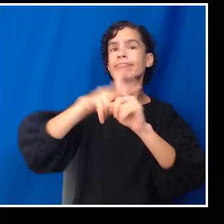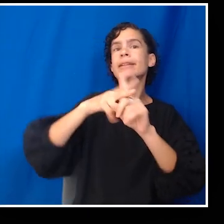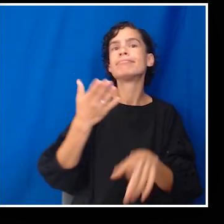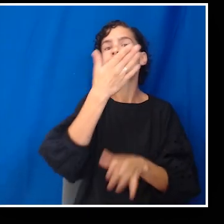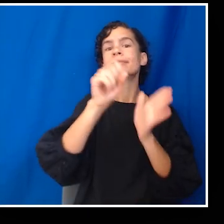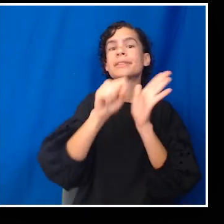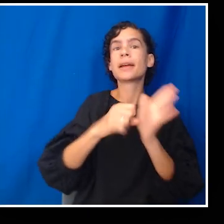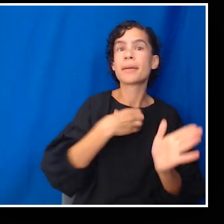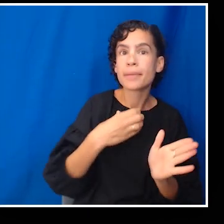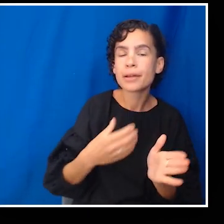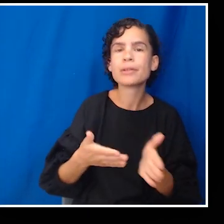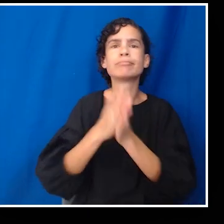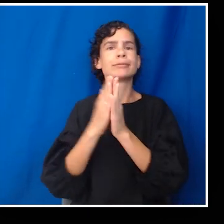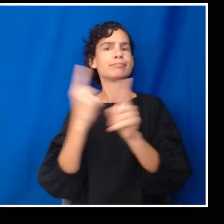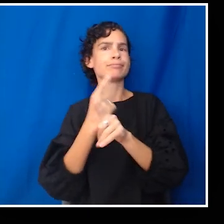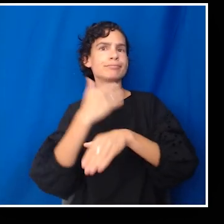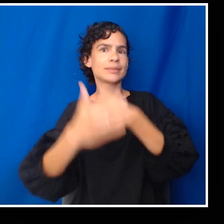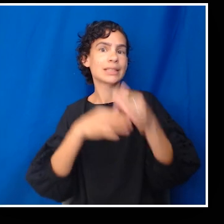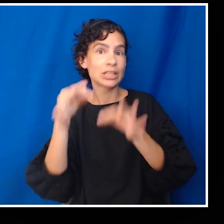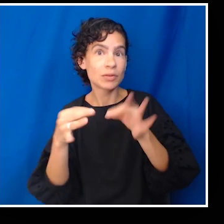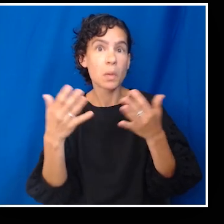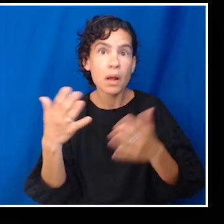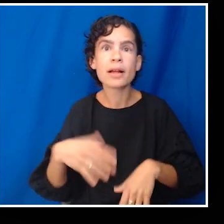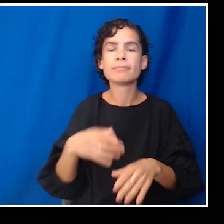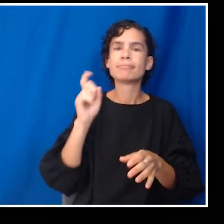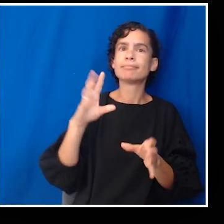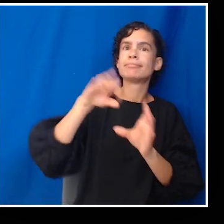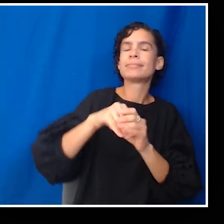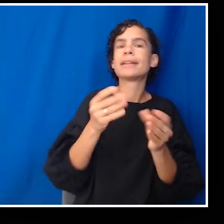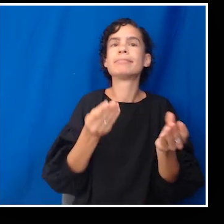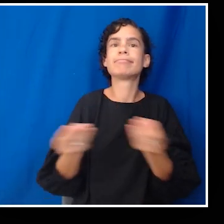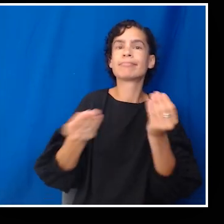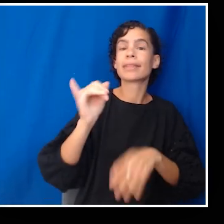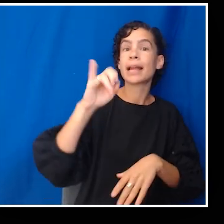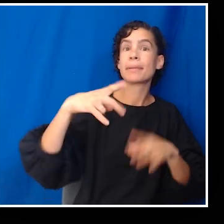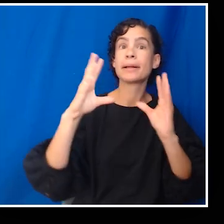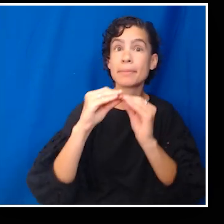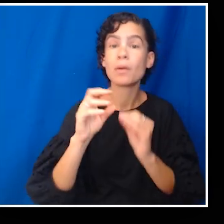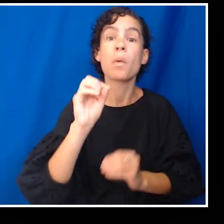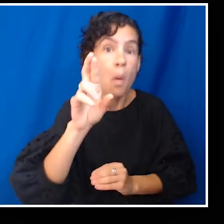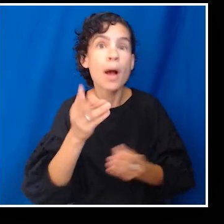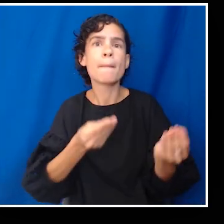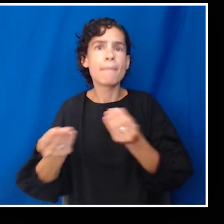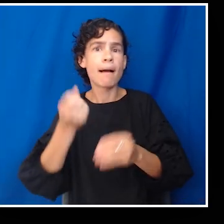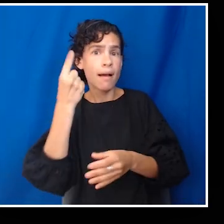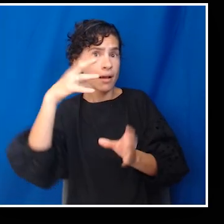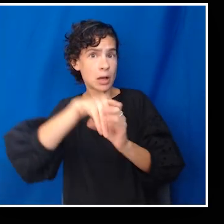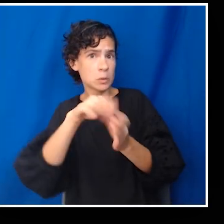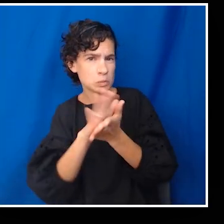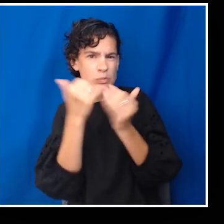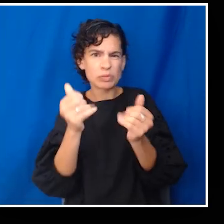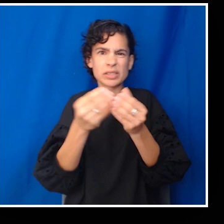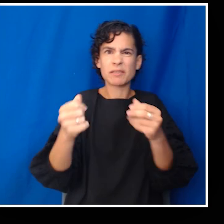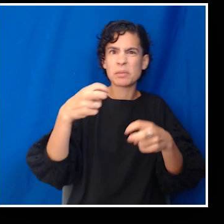state complaint, requesting a due process hearing, or participating in a facilitated IEP meeting or mediation with the school to try